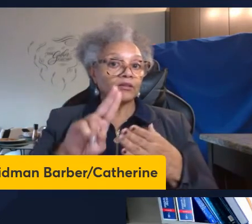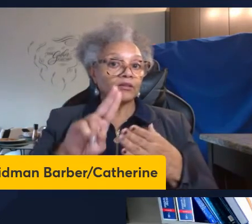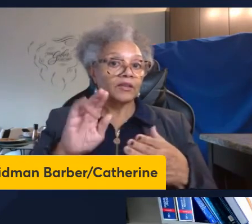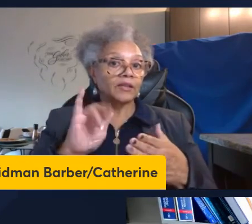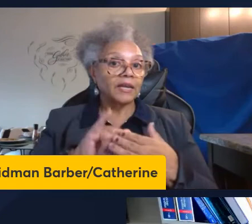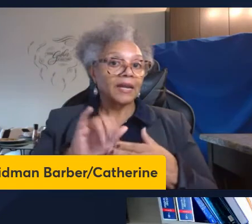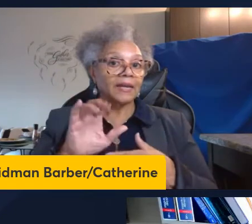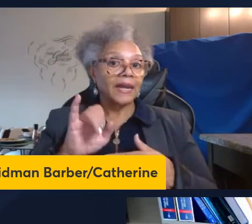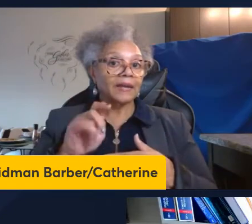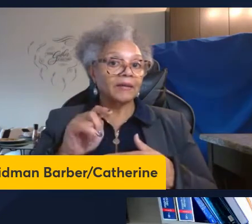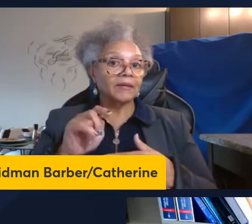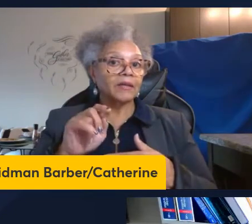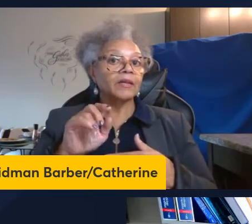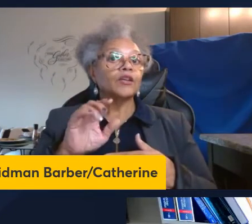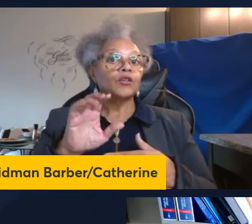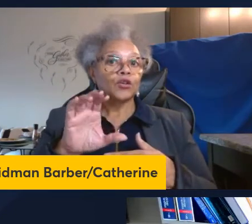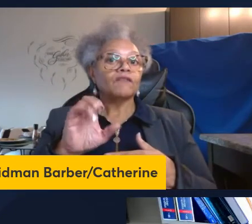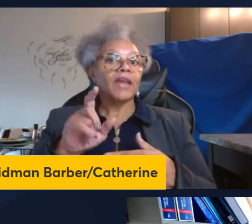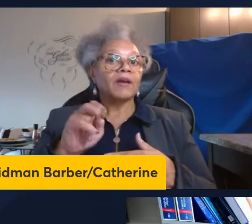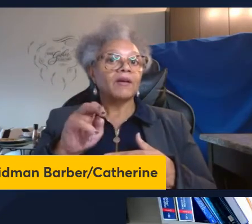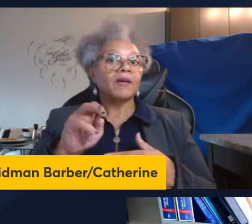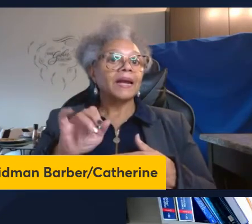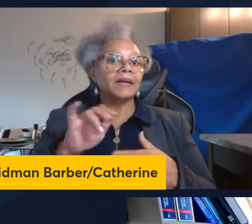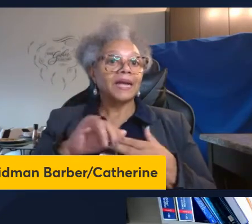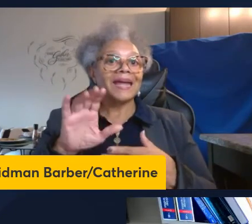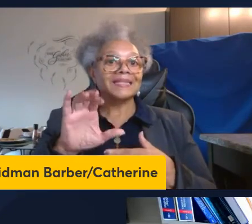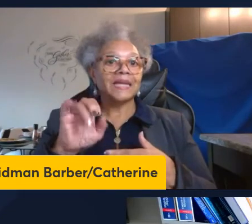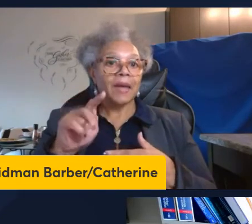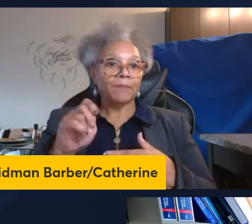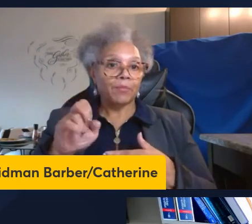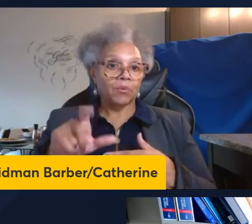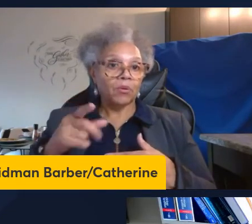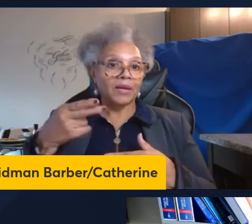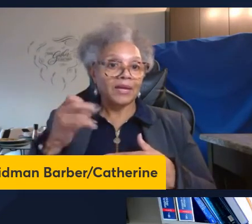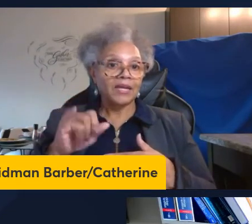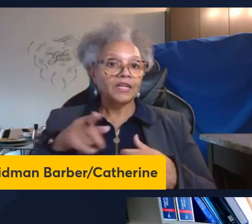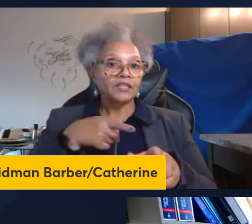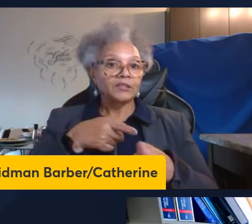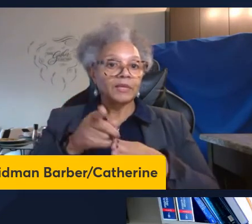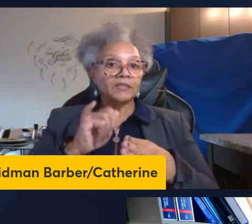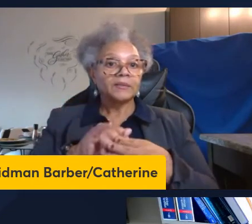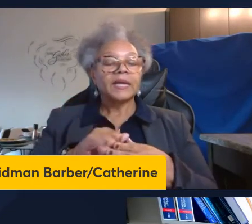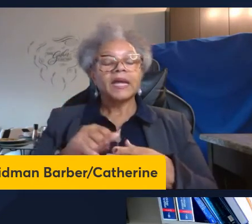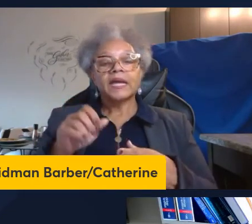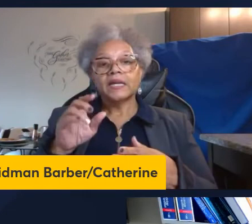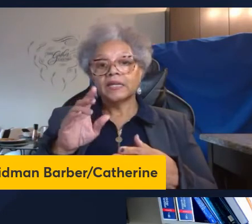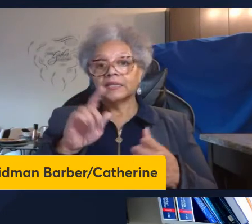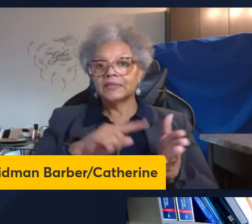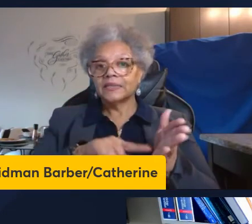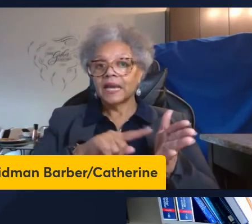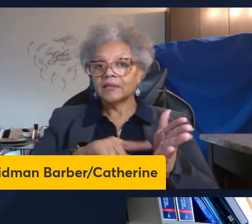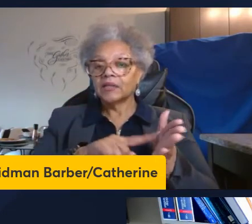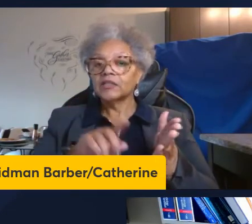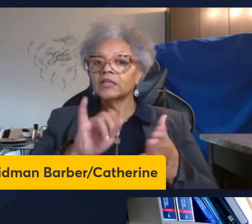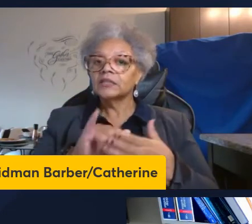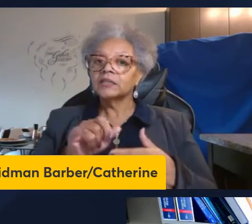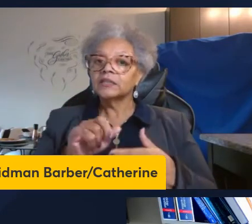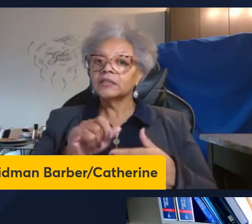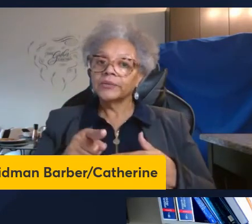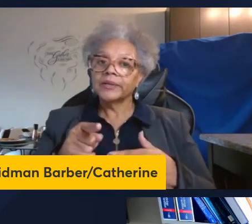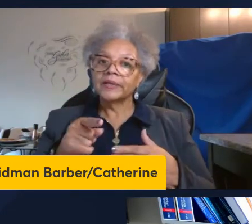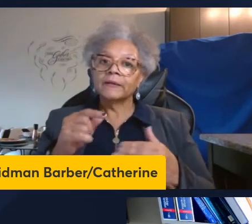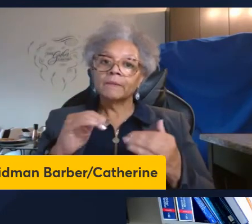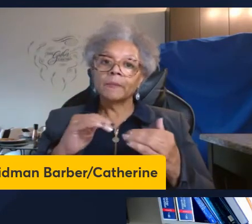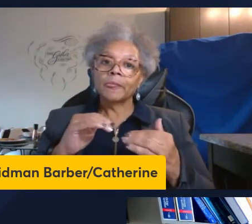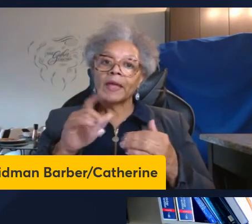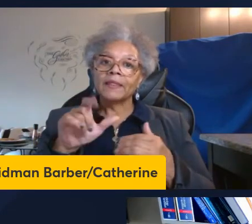Hill. She specializes in infectious disease diagnostics. Her research interests are in machine learning in laboratory automation